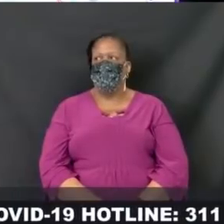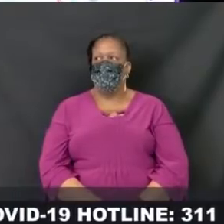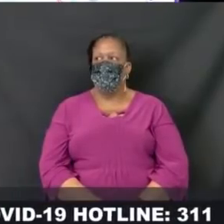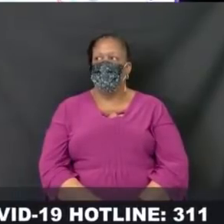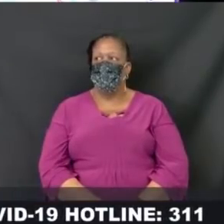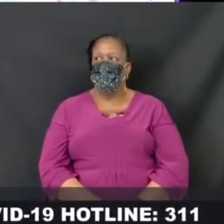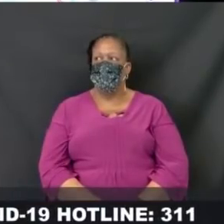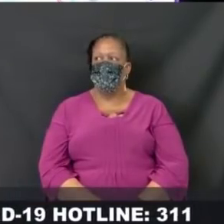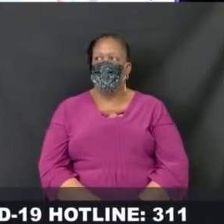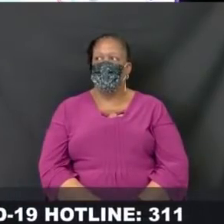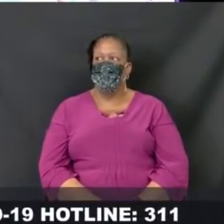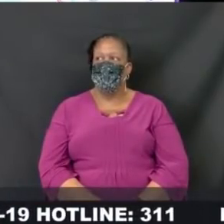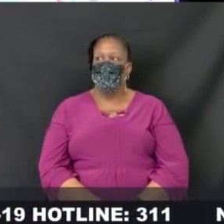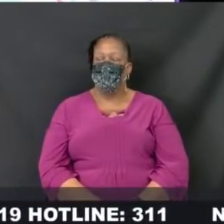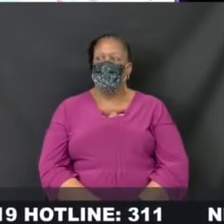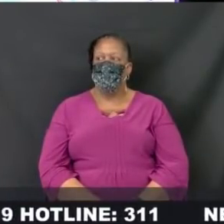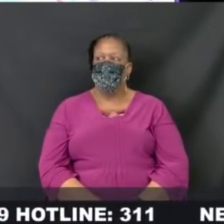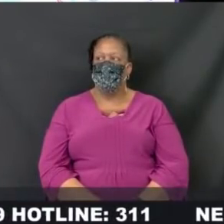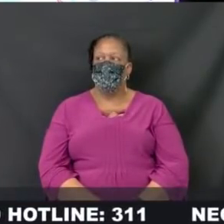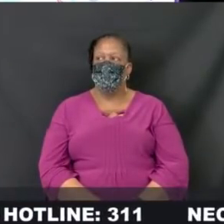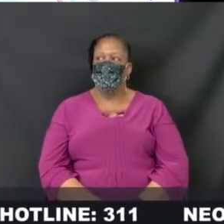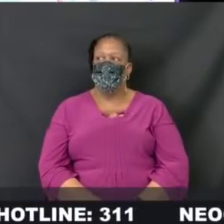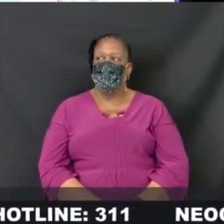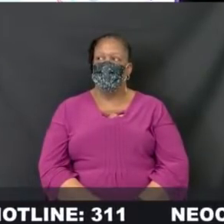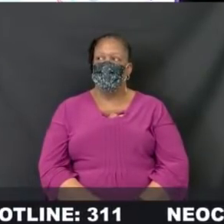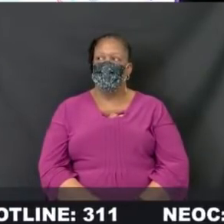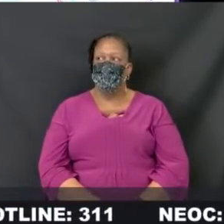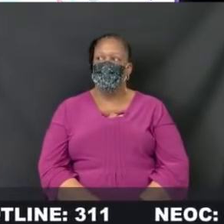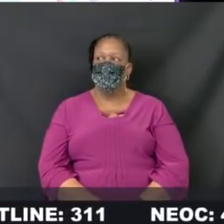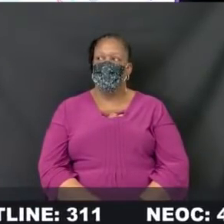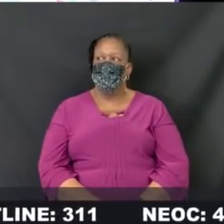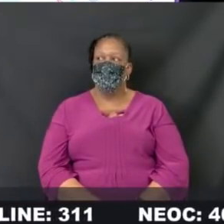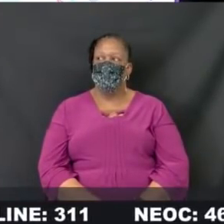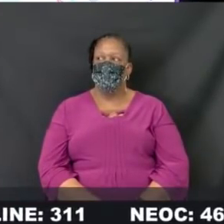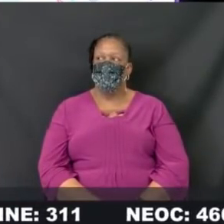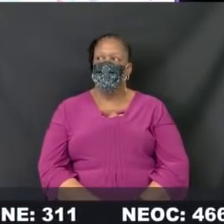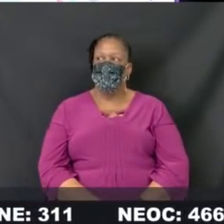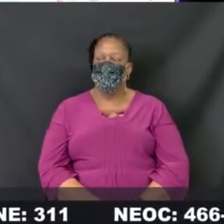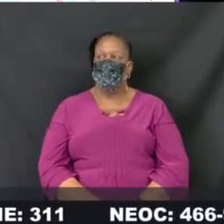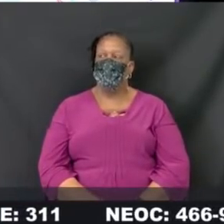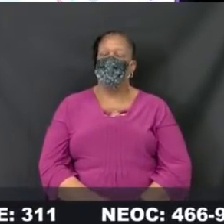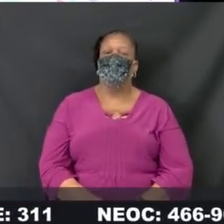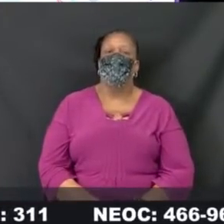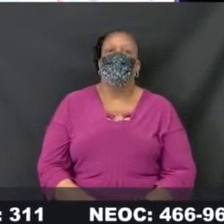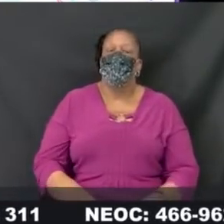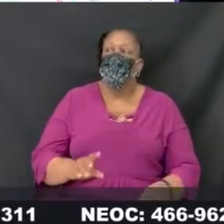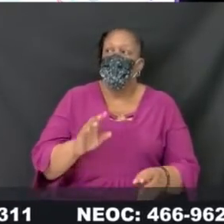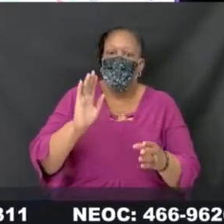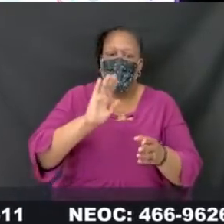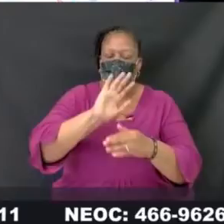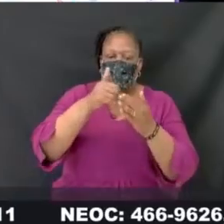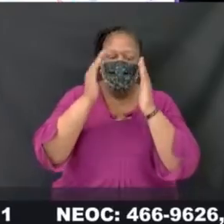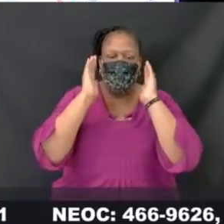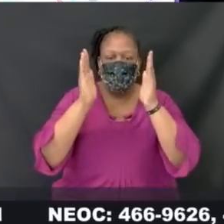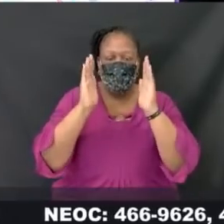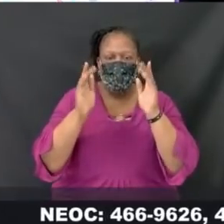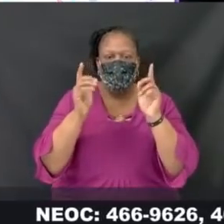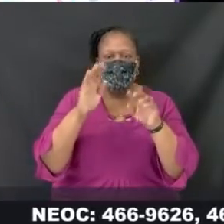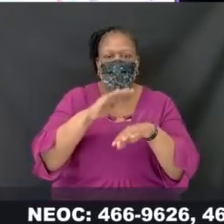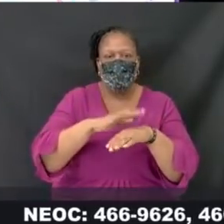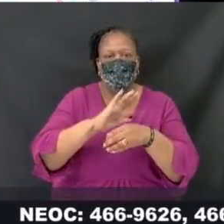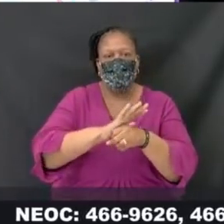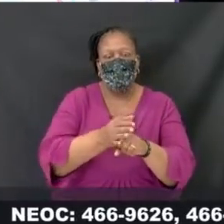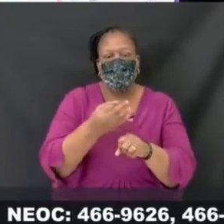focus on other ailments and treatment, such as diabetes, cancer, and other